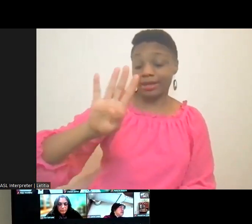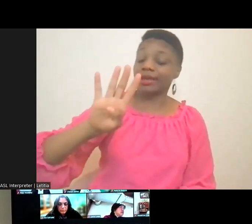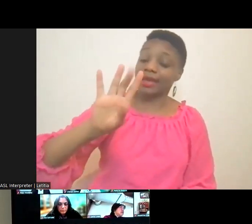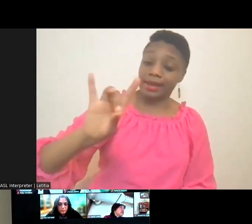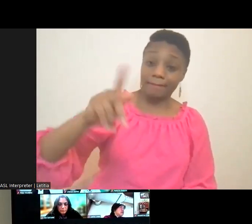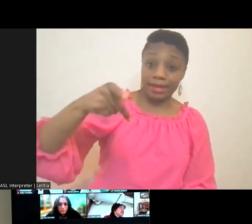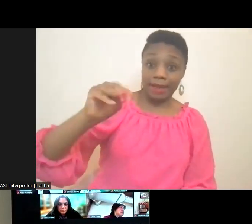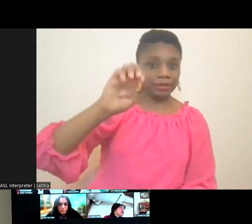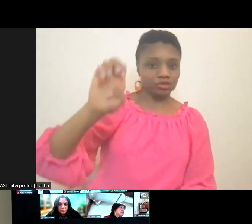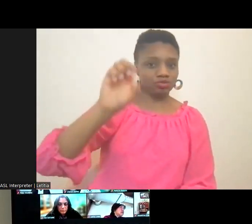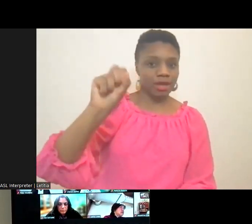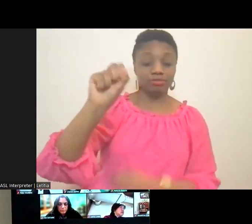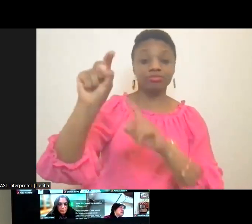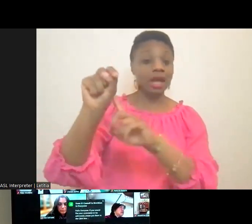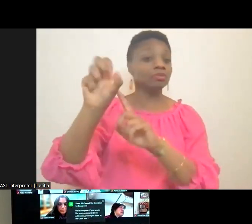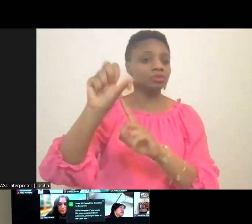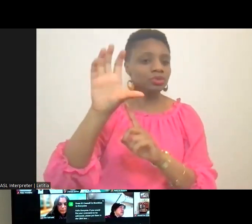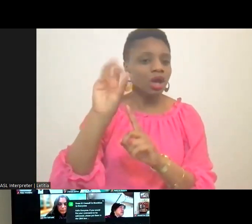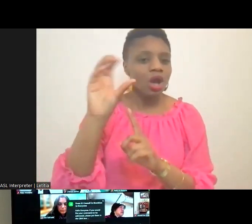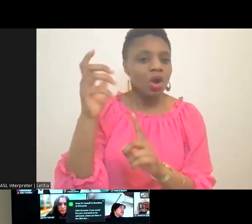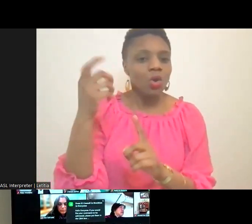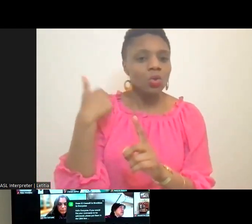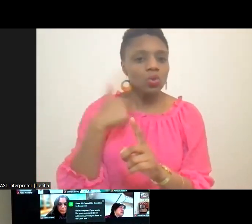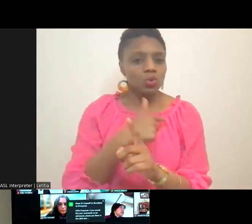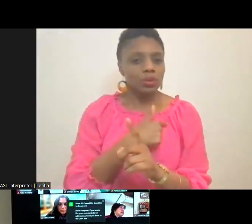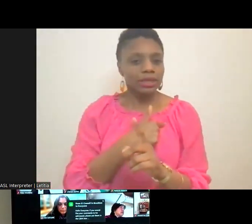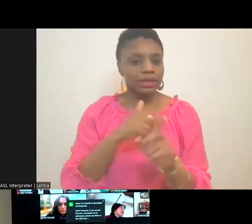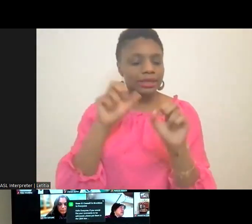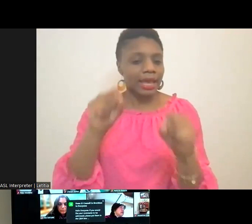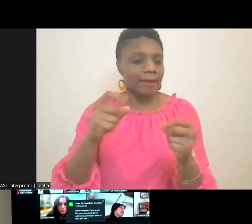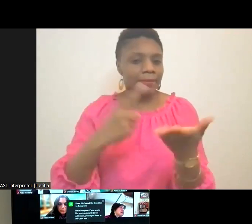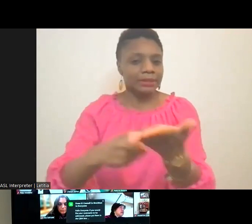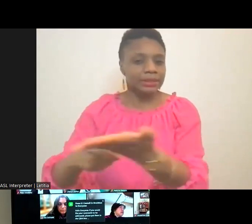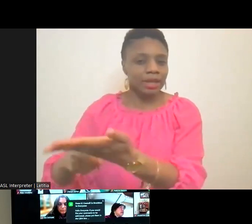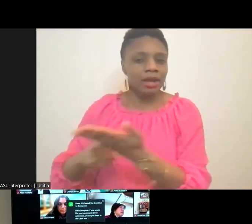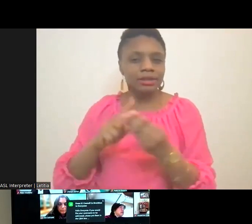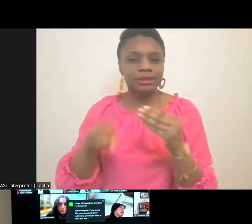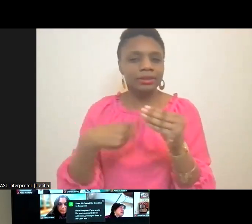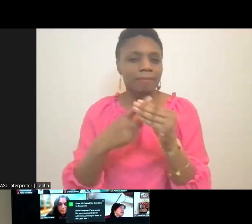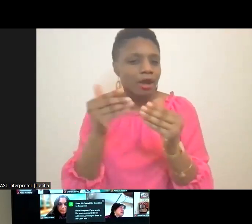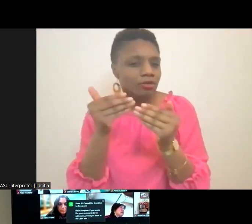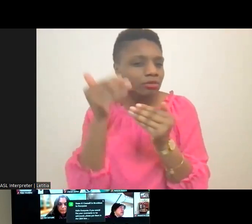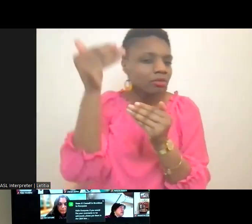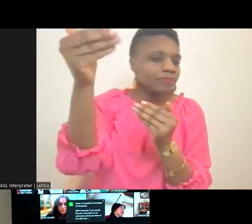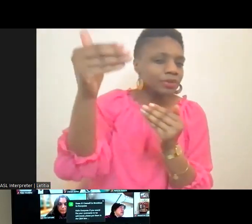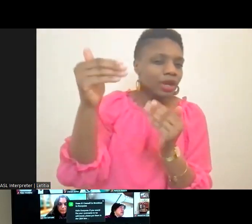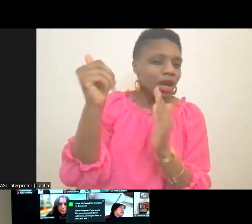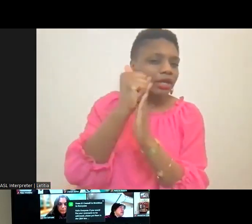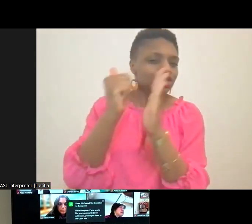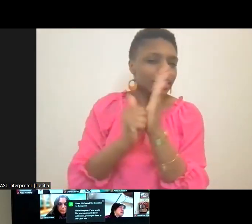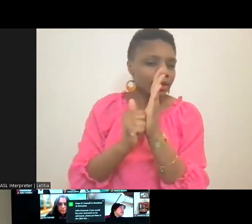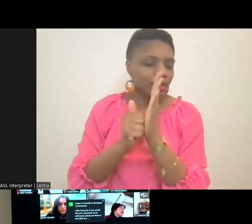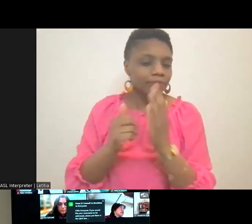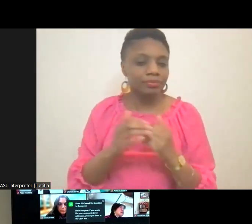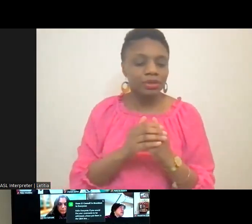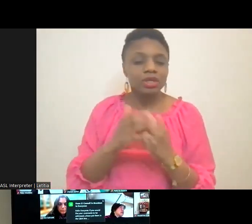And then I'll provide a couple an update, and then Marcos added an agenda item. So I guess what are